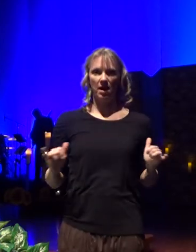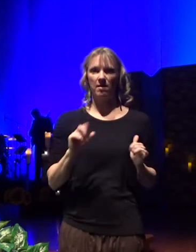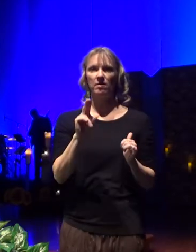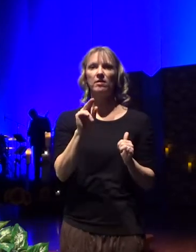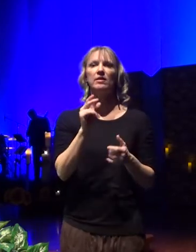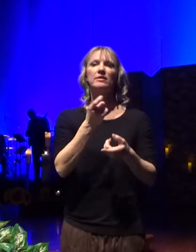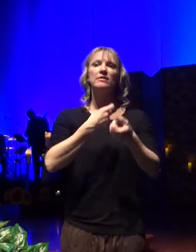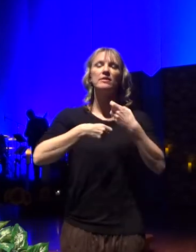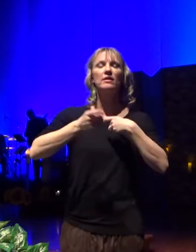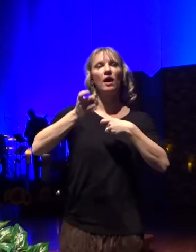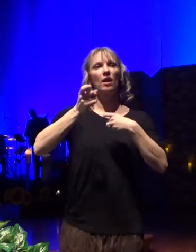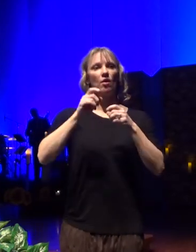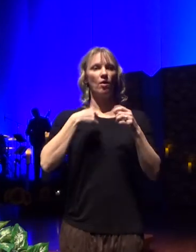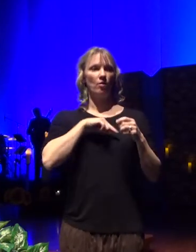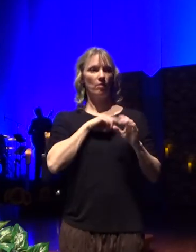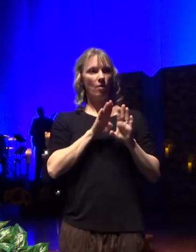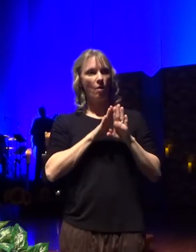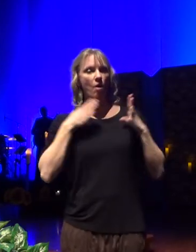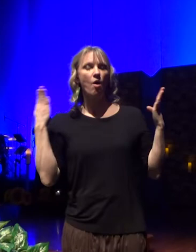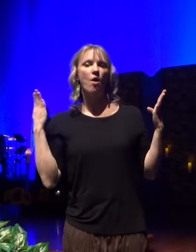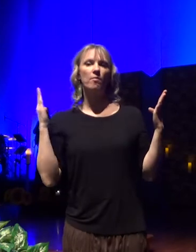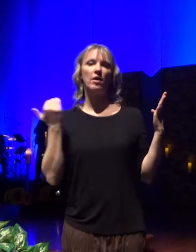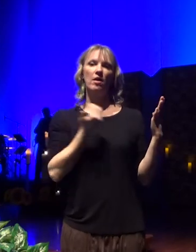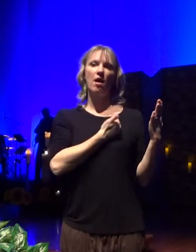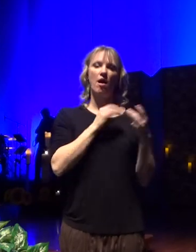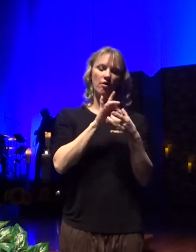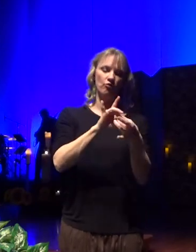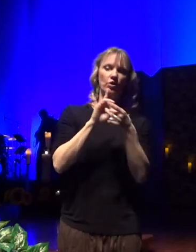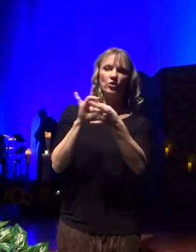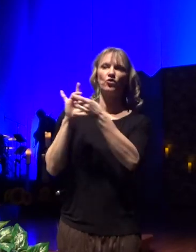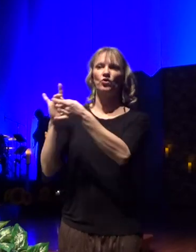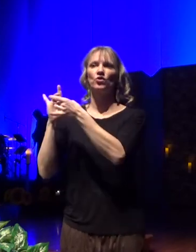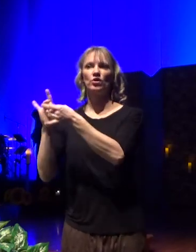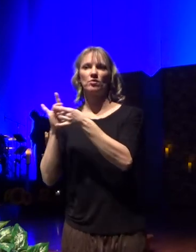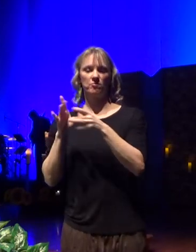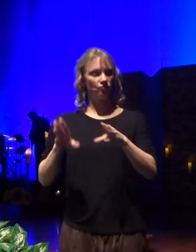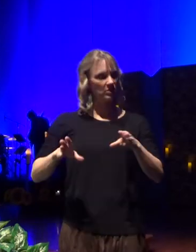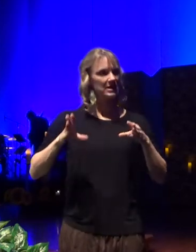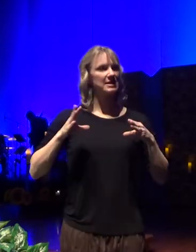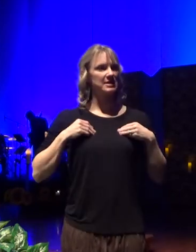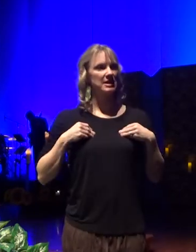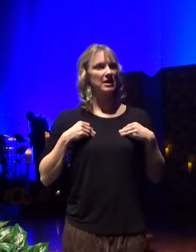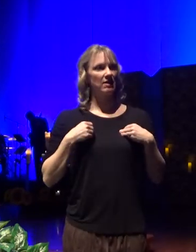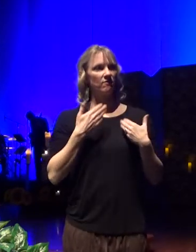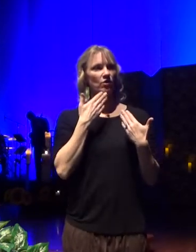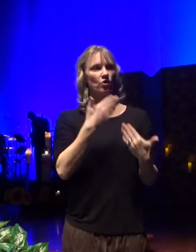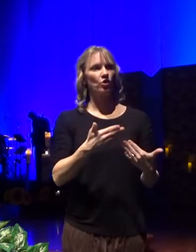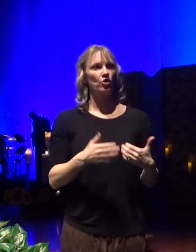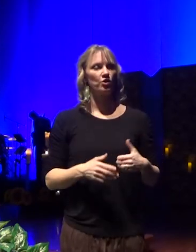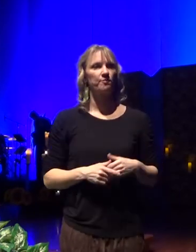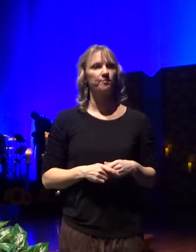up in our most intimate and important relationships to receive that greater good.